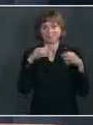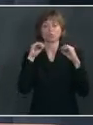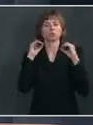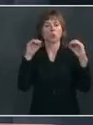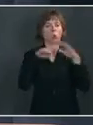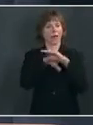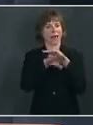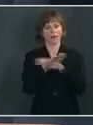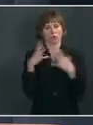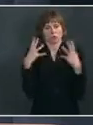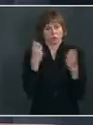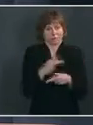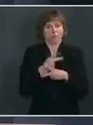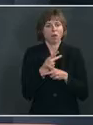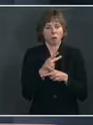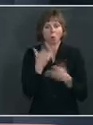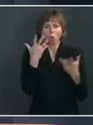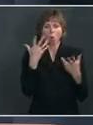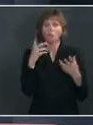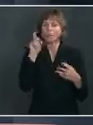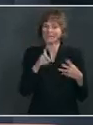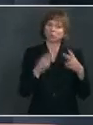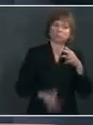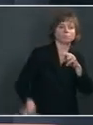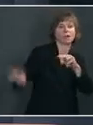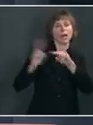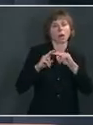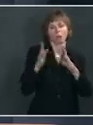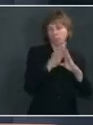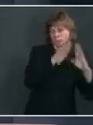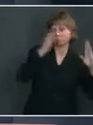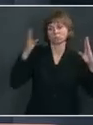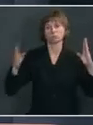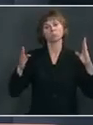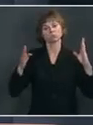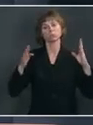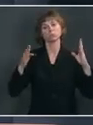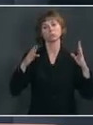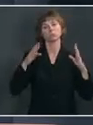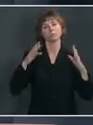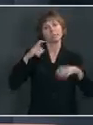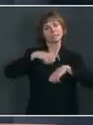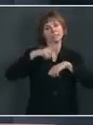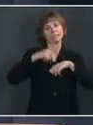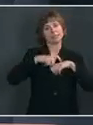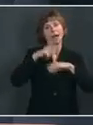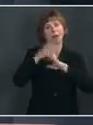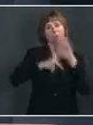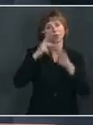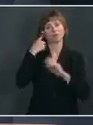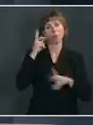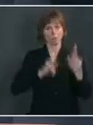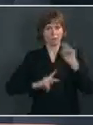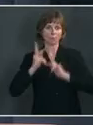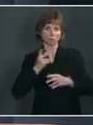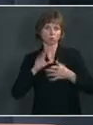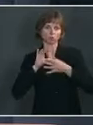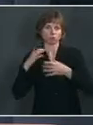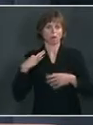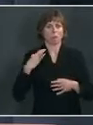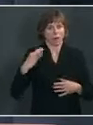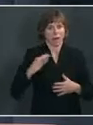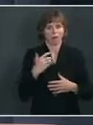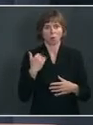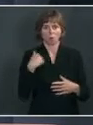to open up an expanded window for Americans to be able to apply. And we will have a robust public campaign, paid